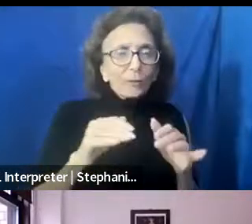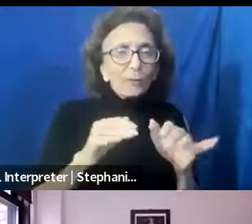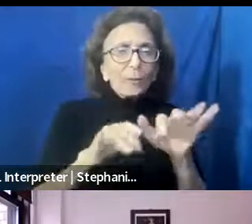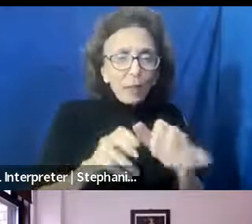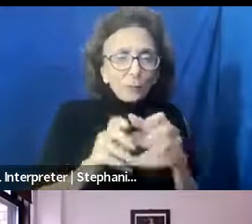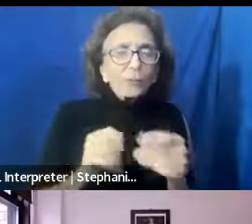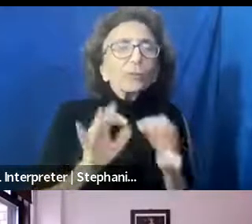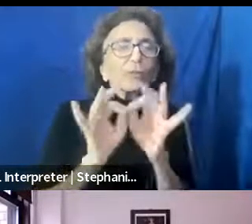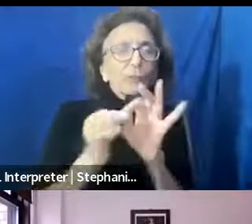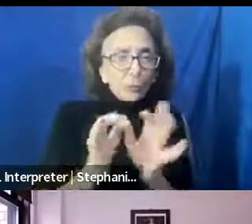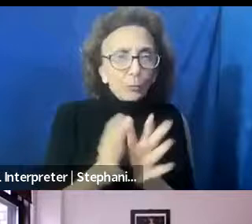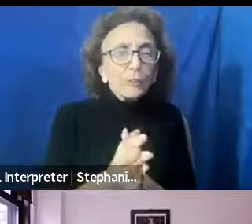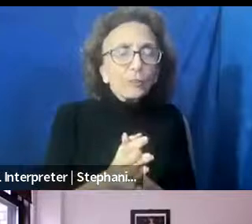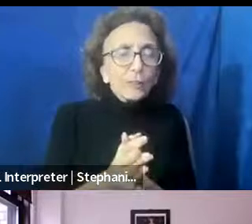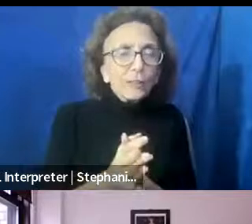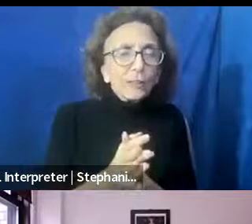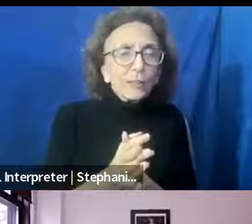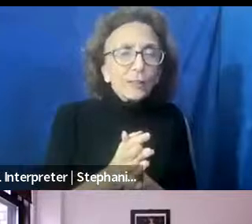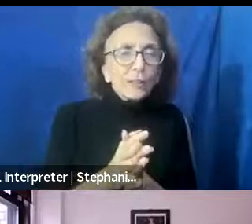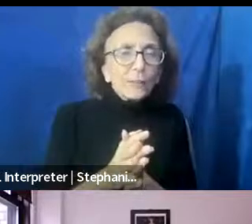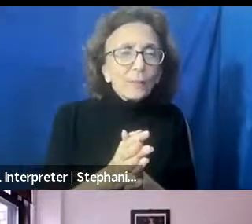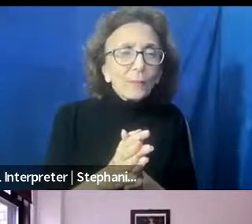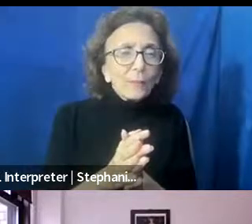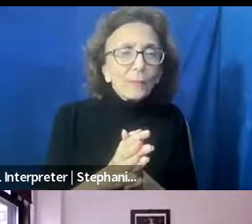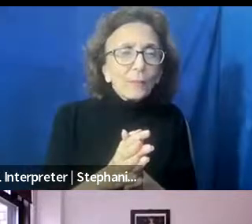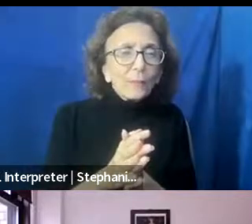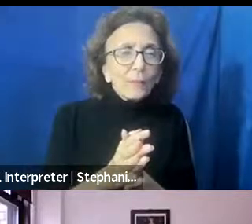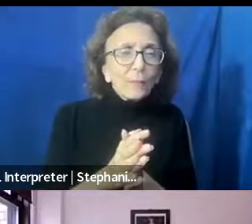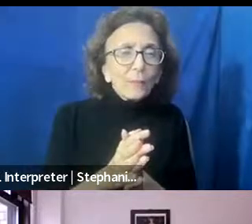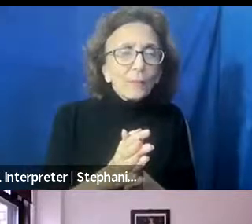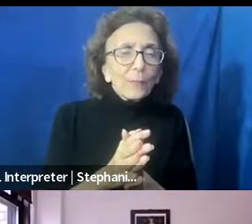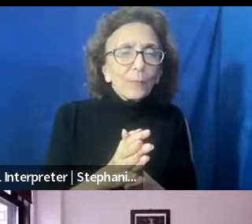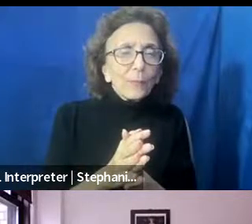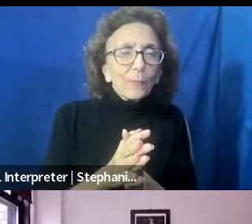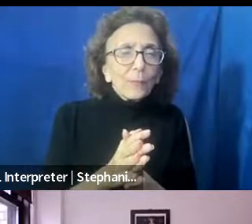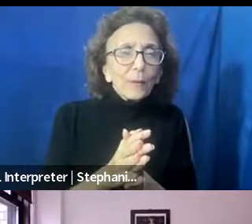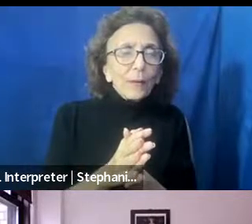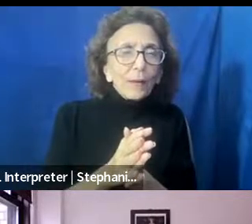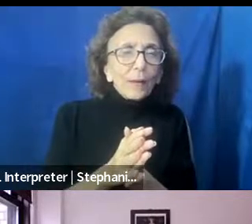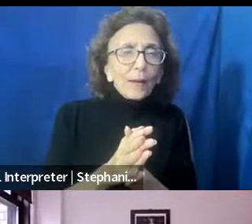captioners and our interpreters today, who are helping us make